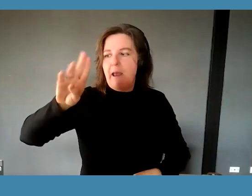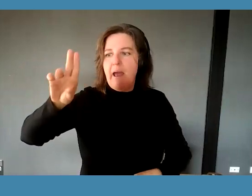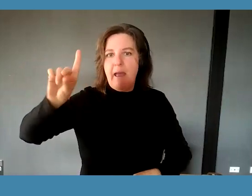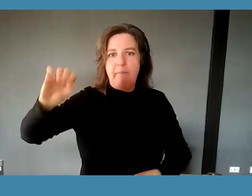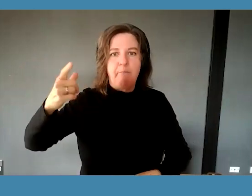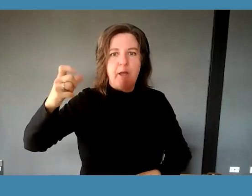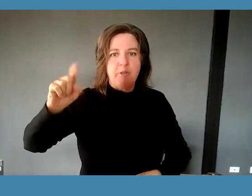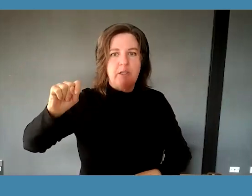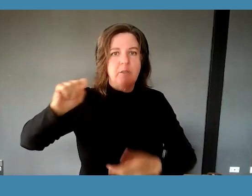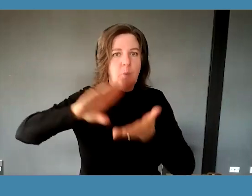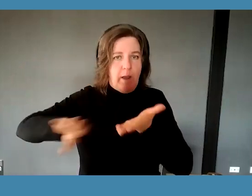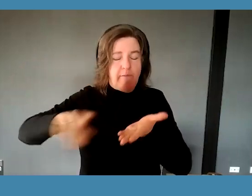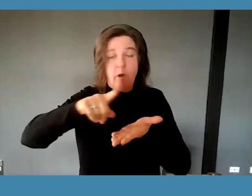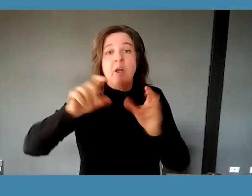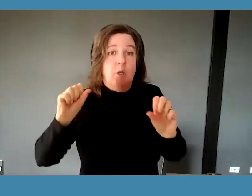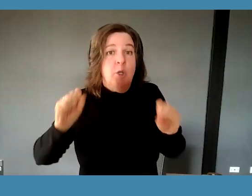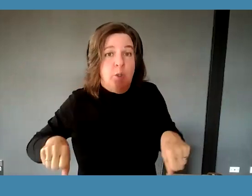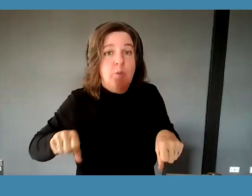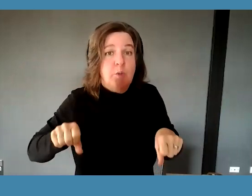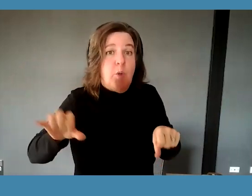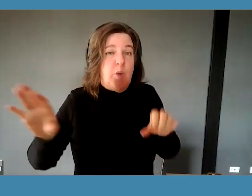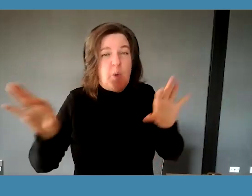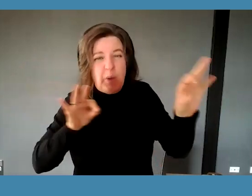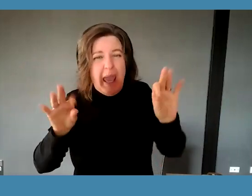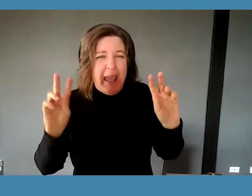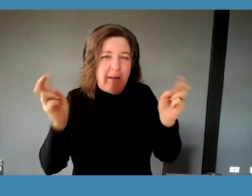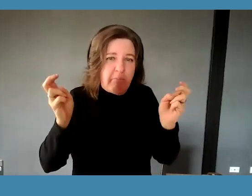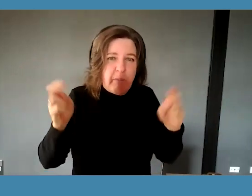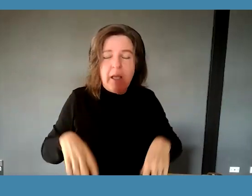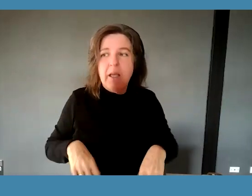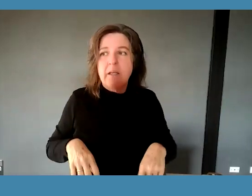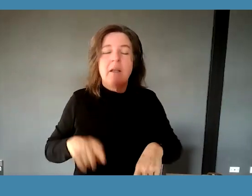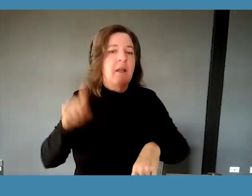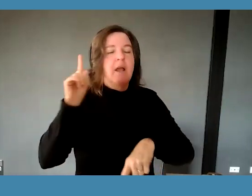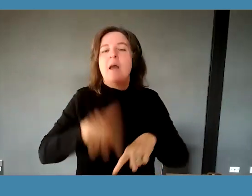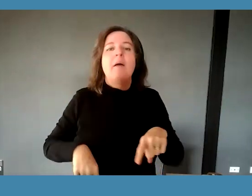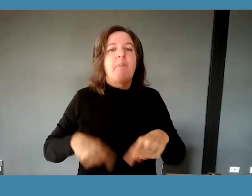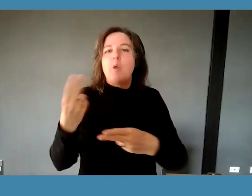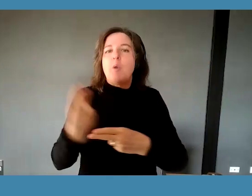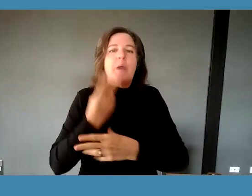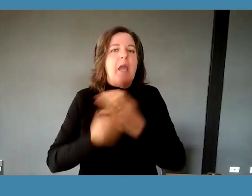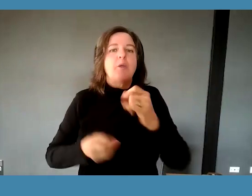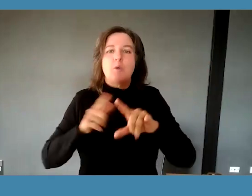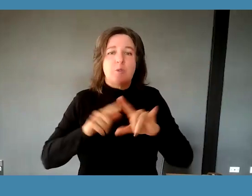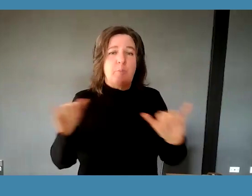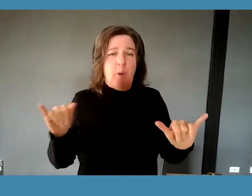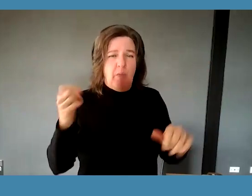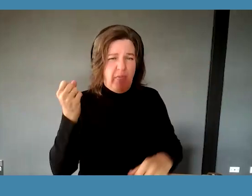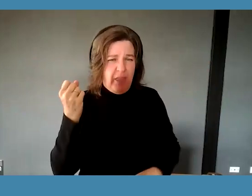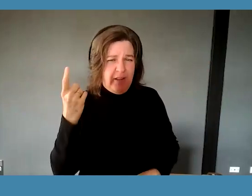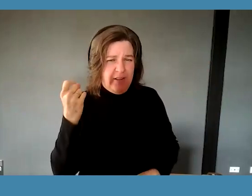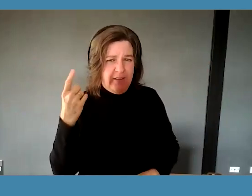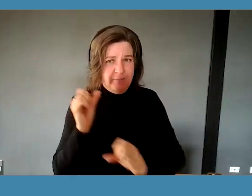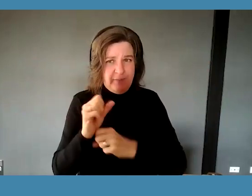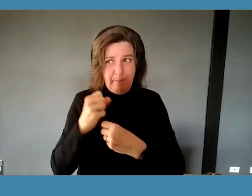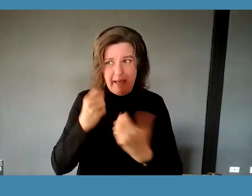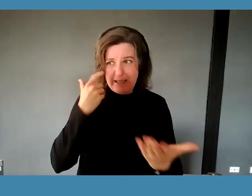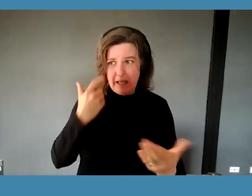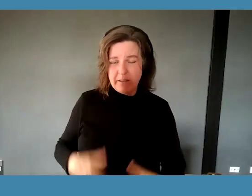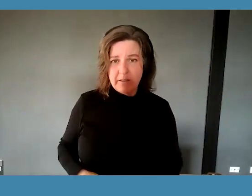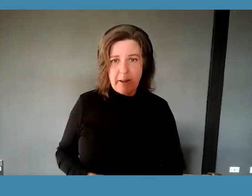can select between the two, you just can't actually be on both at the same time, if that makes sense.